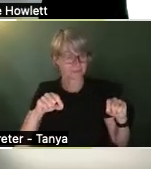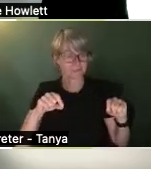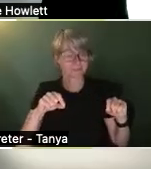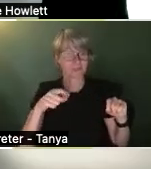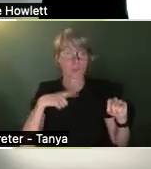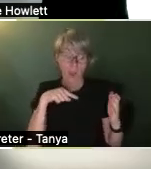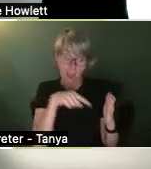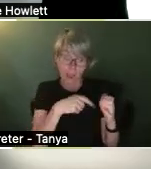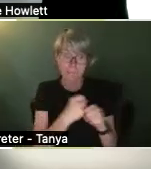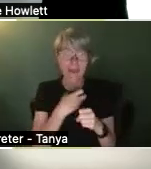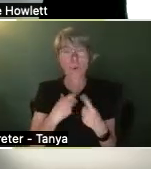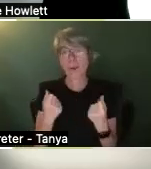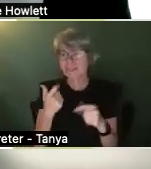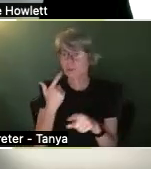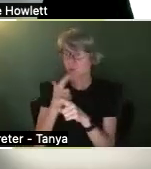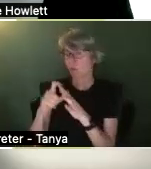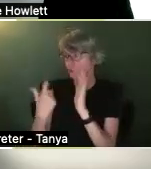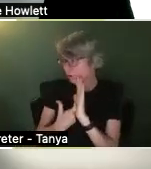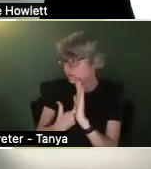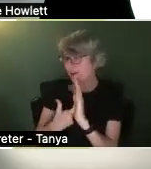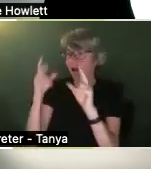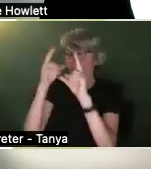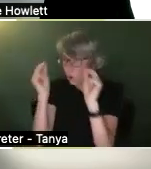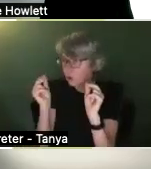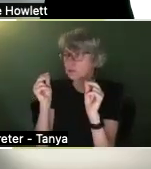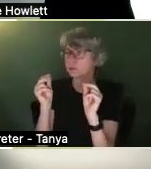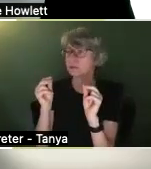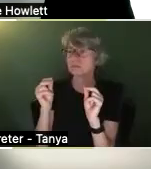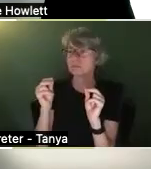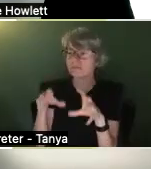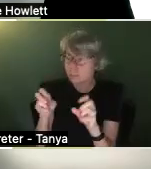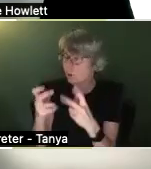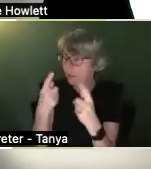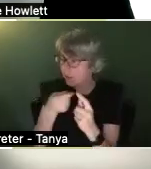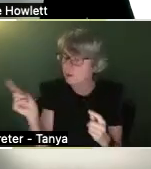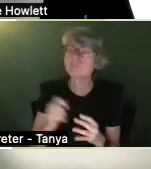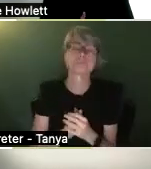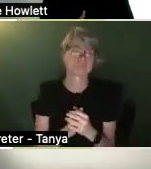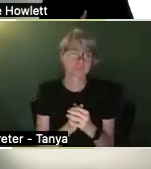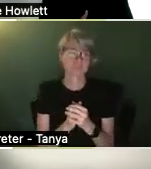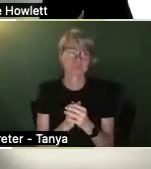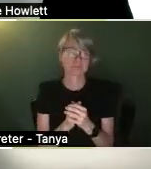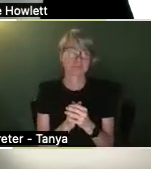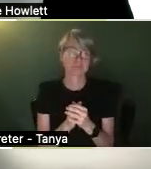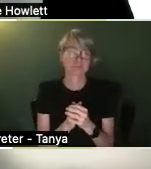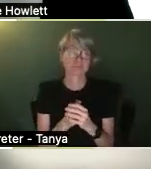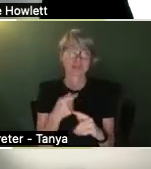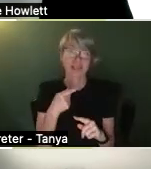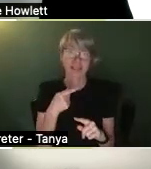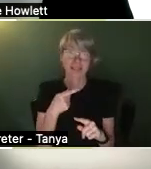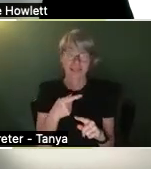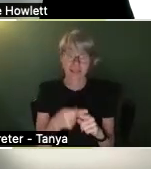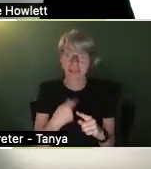to talk to the doctor and other professionals. I also want to say that I have given a core